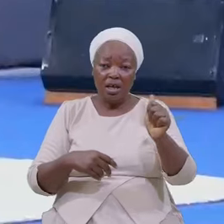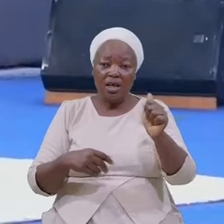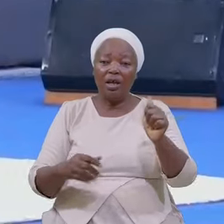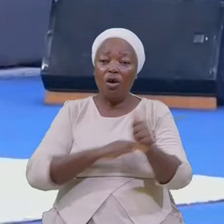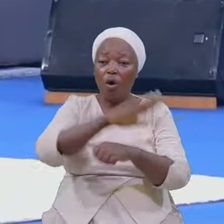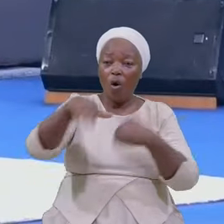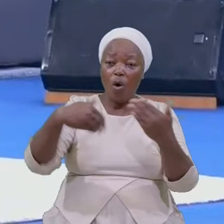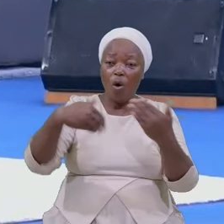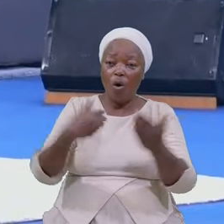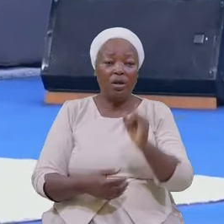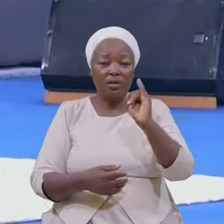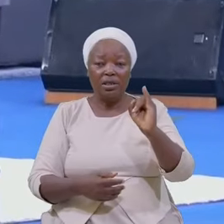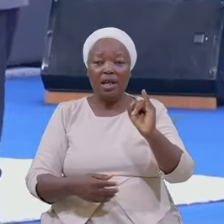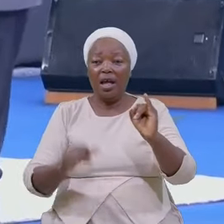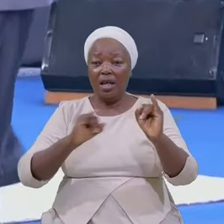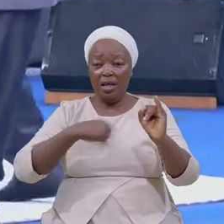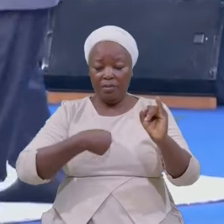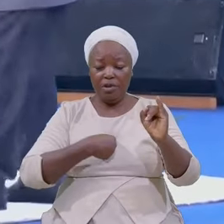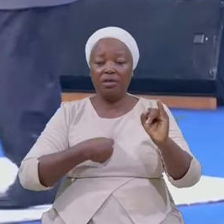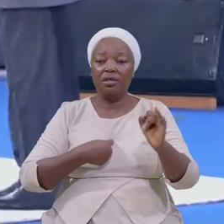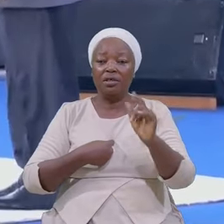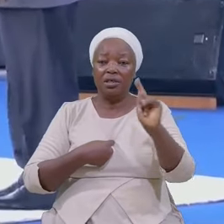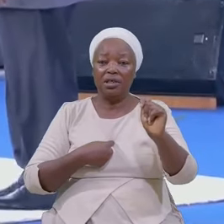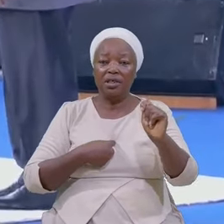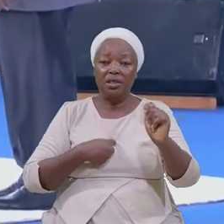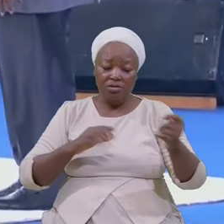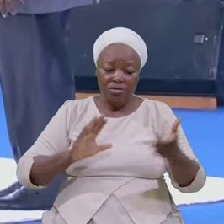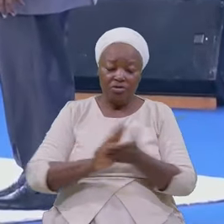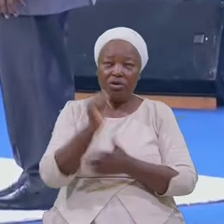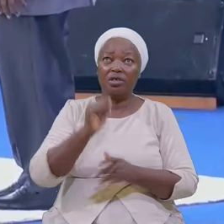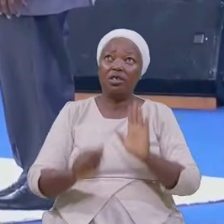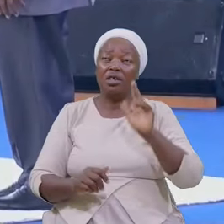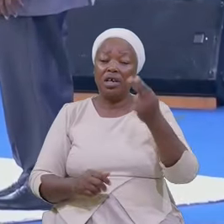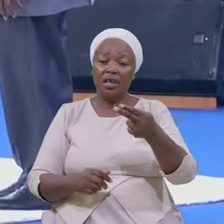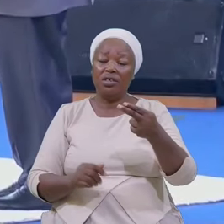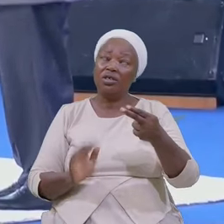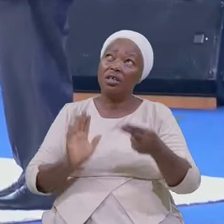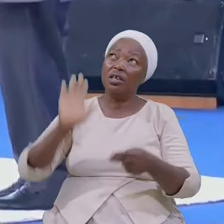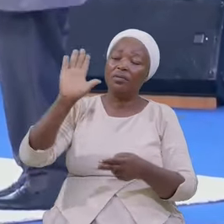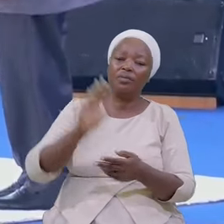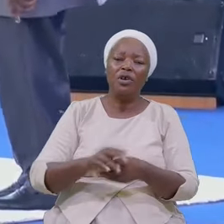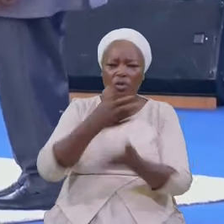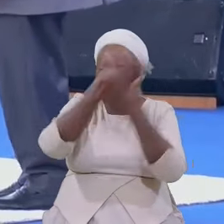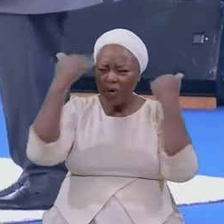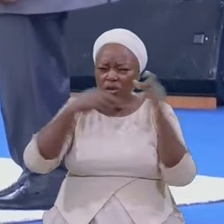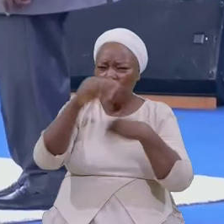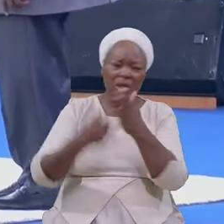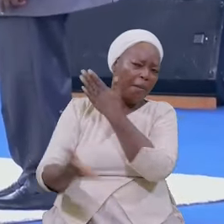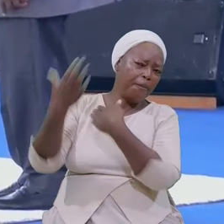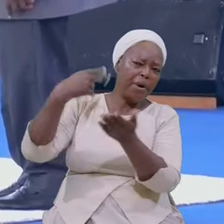him. C'est tout oublié. I forget all the past failure. Alors, j'oublie I forget all the